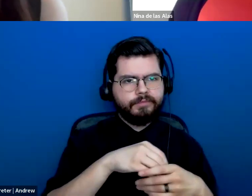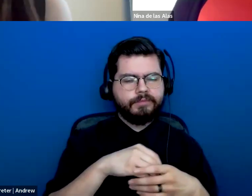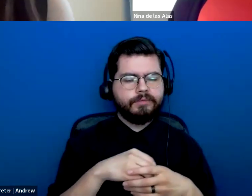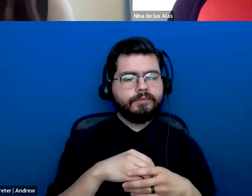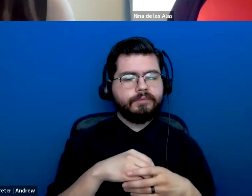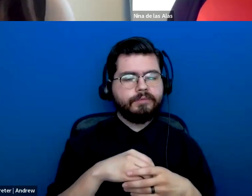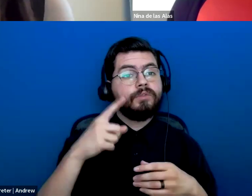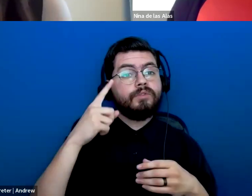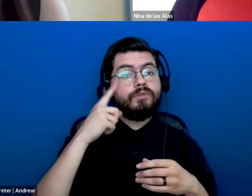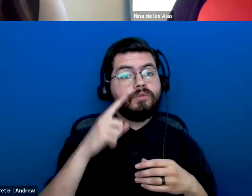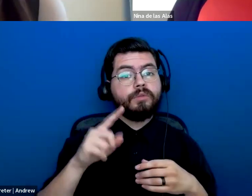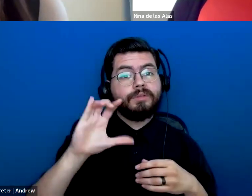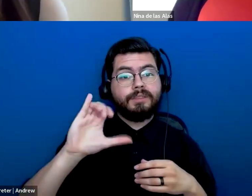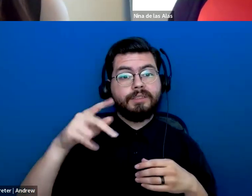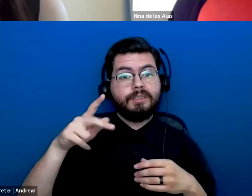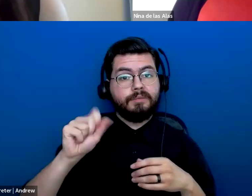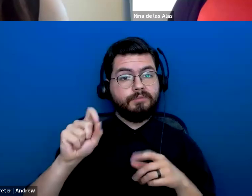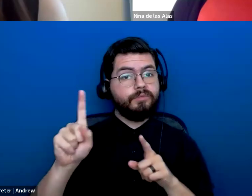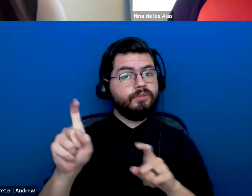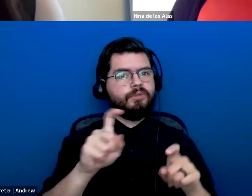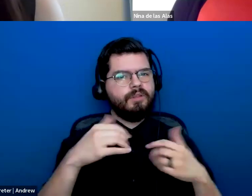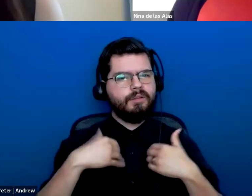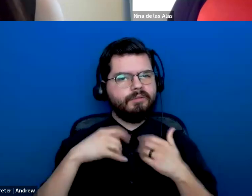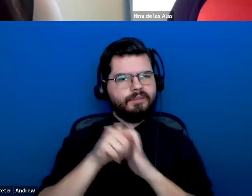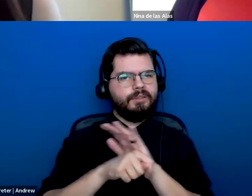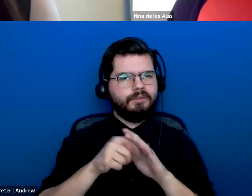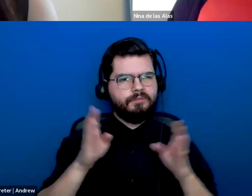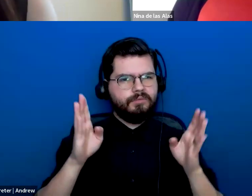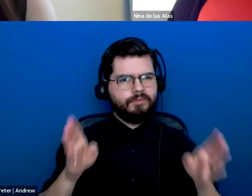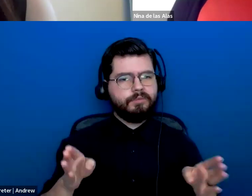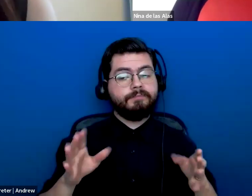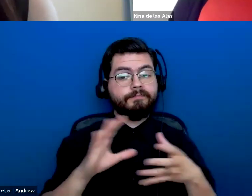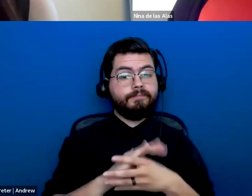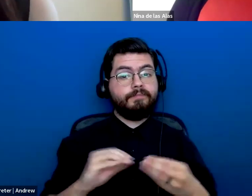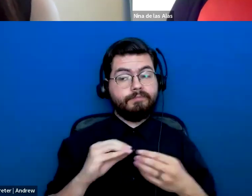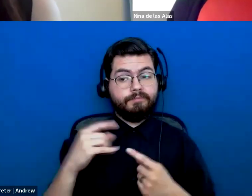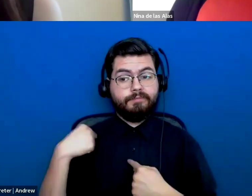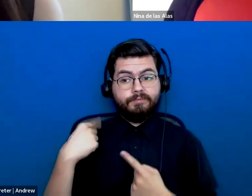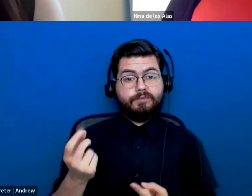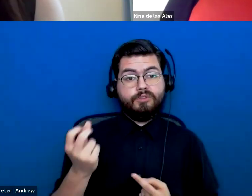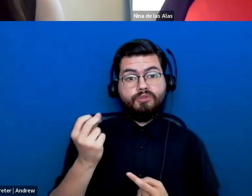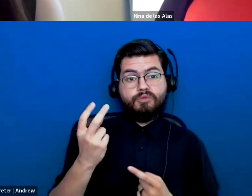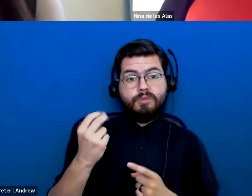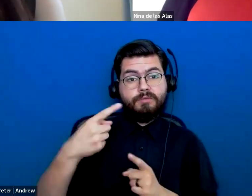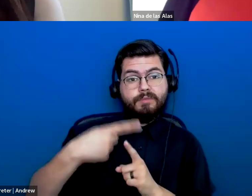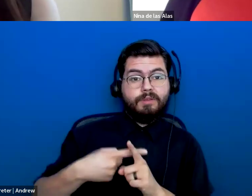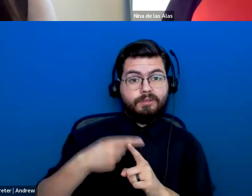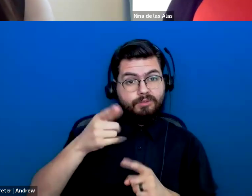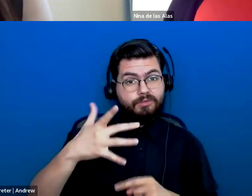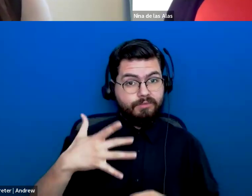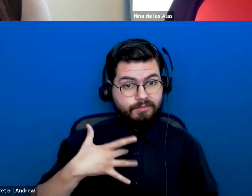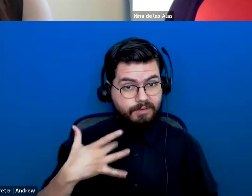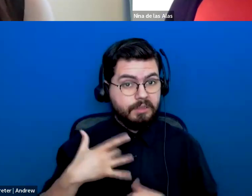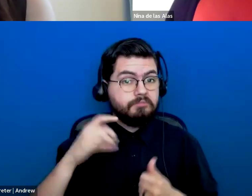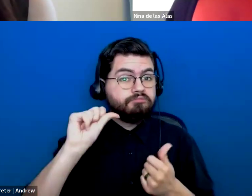for the SIP survey, there is a time frame. It's like in the past 12 months, have you ever had blah blah feelings? I